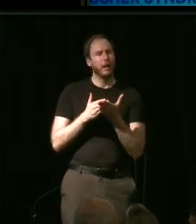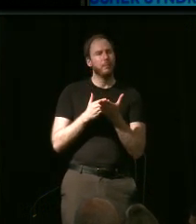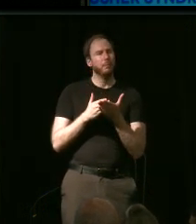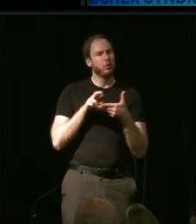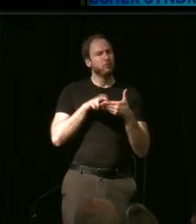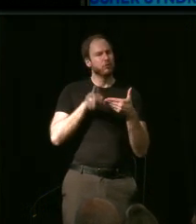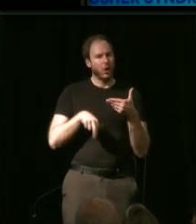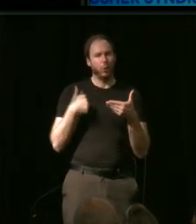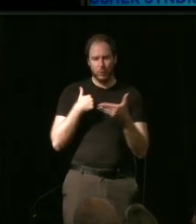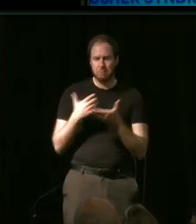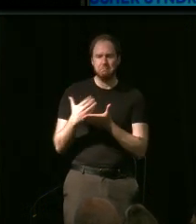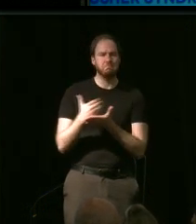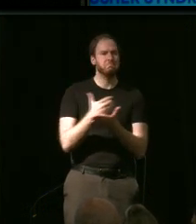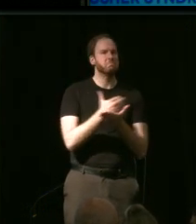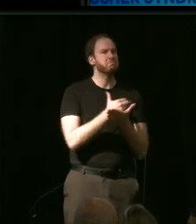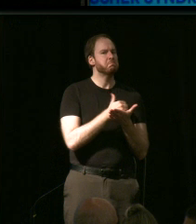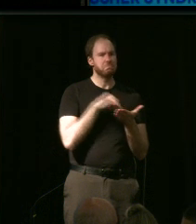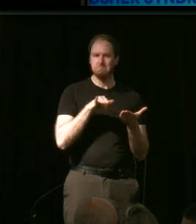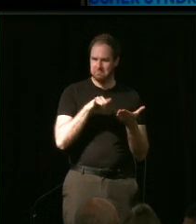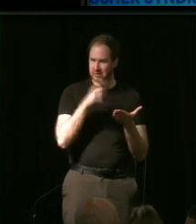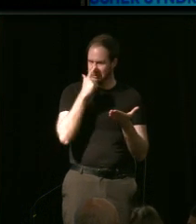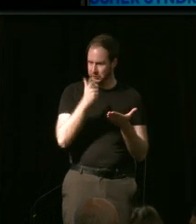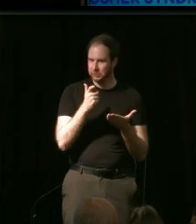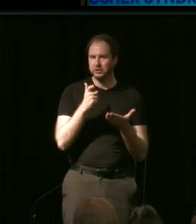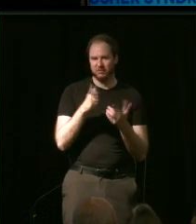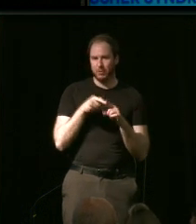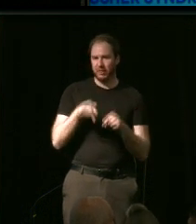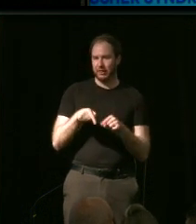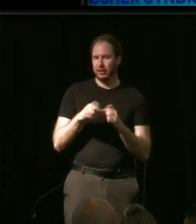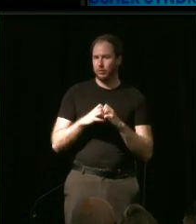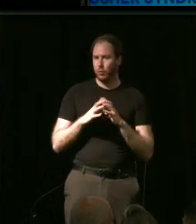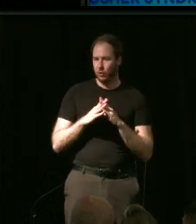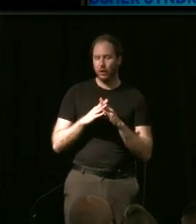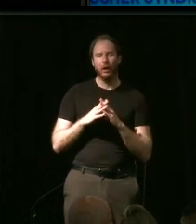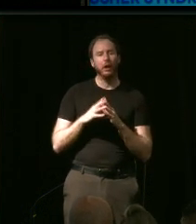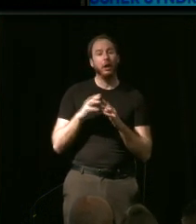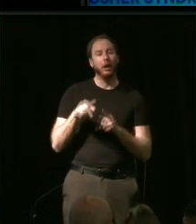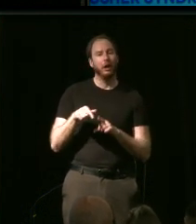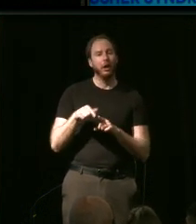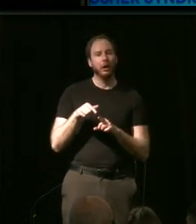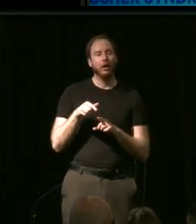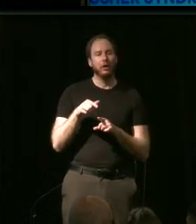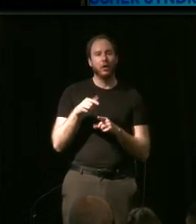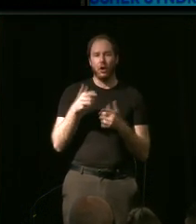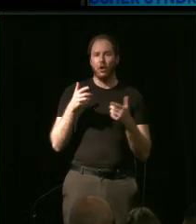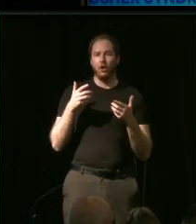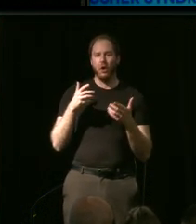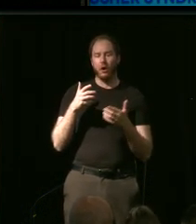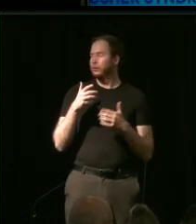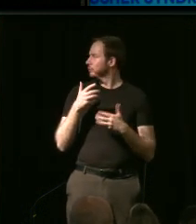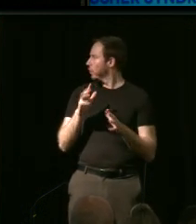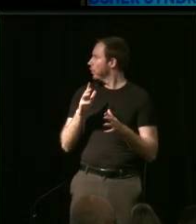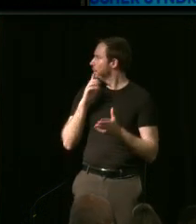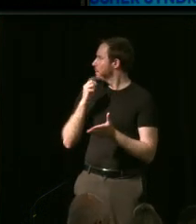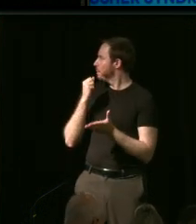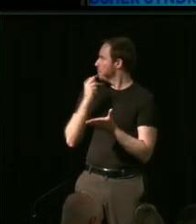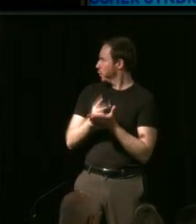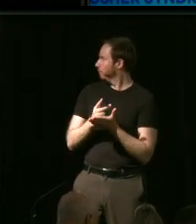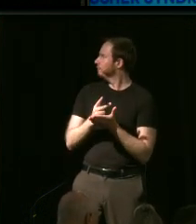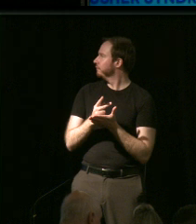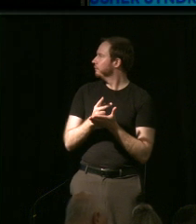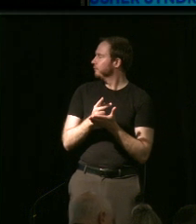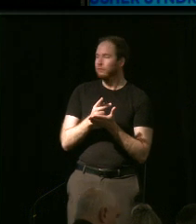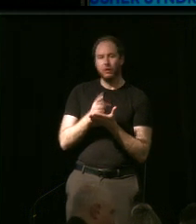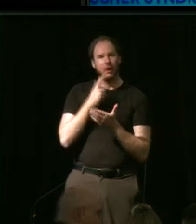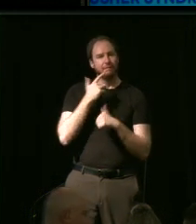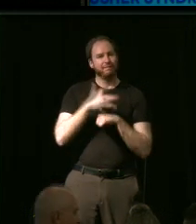come out of this research study. This is an IRB-approved research study, but it is one that